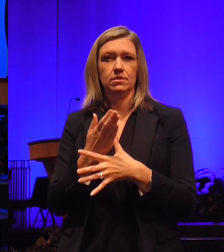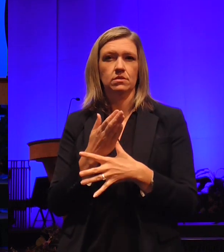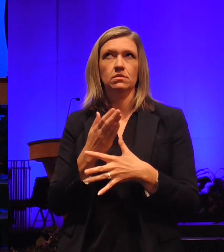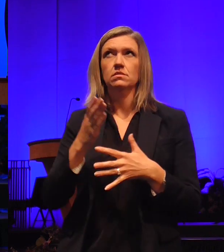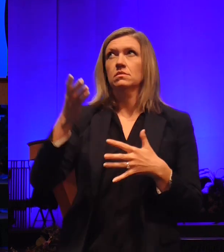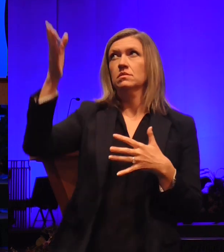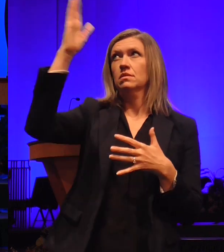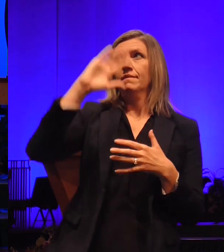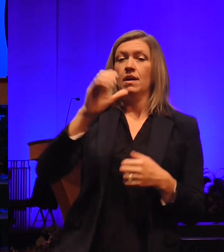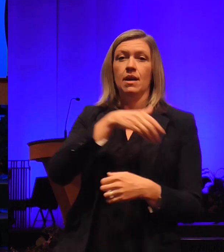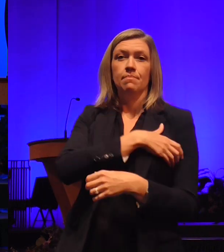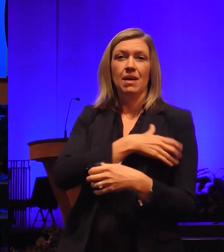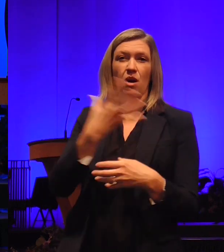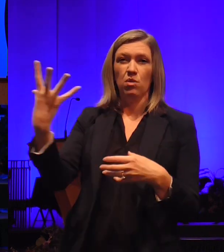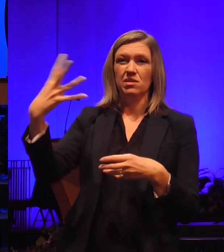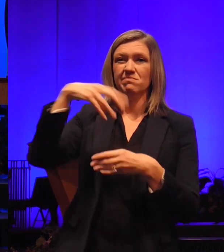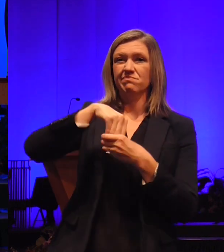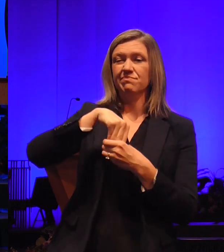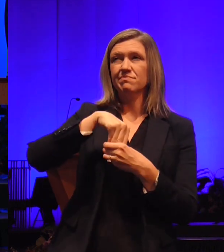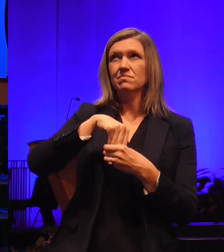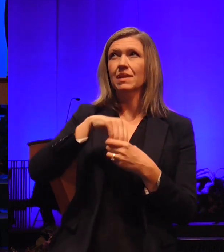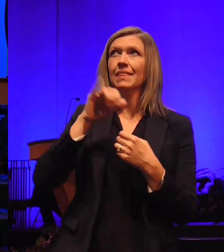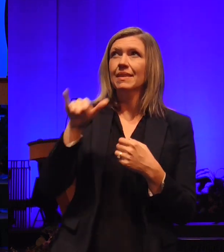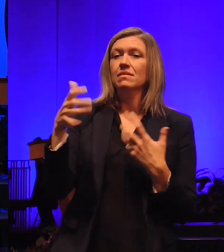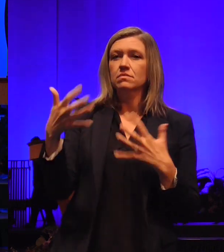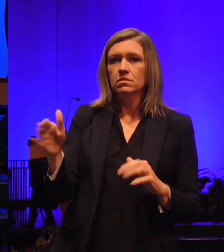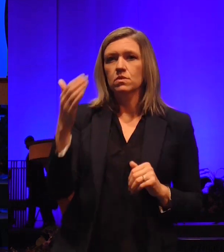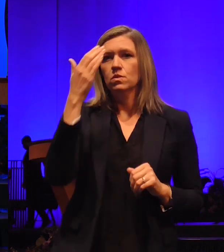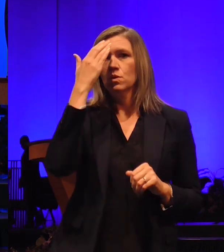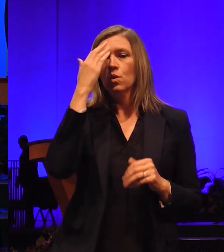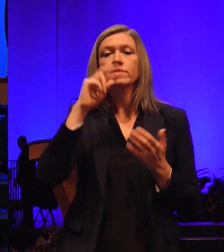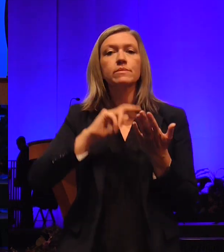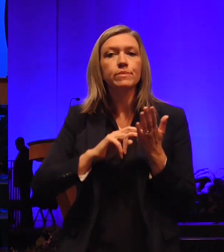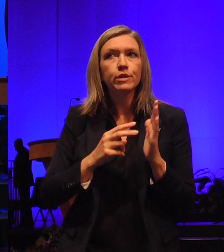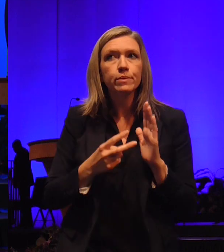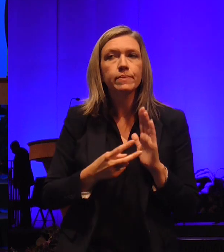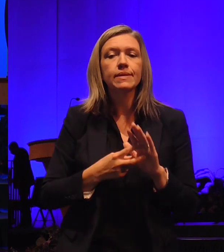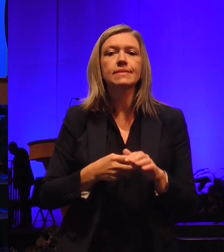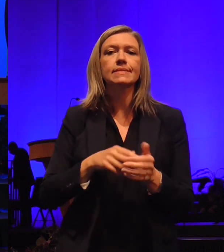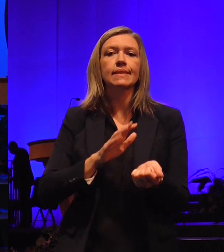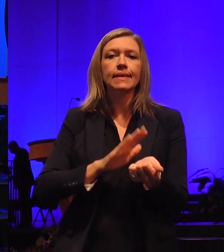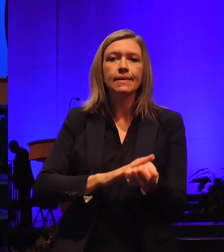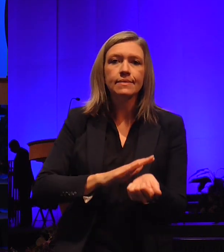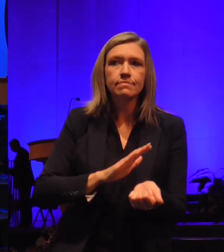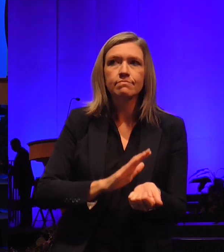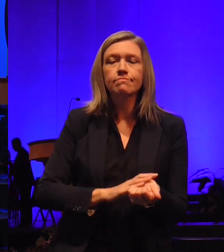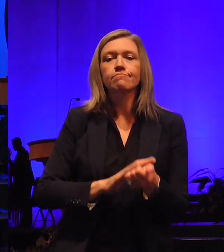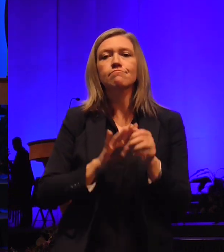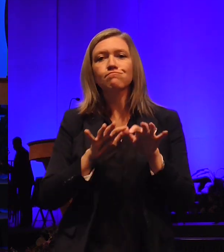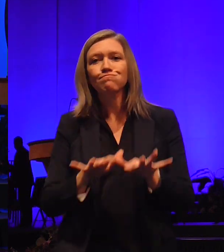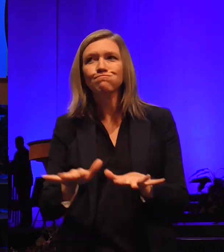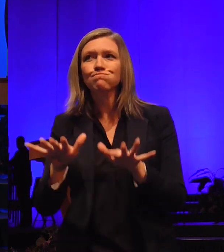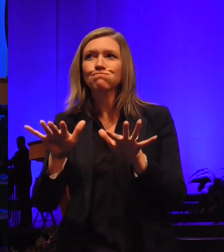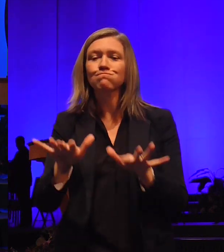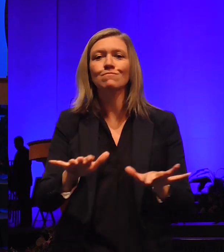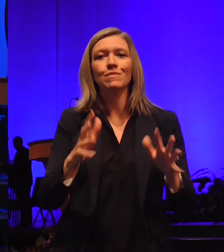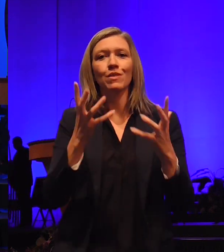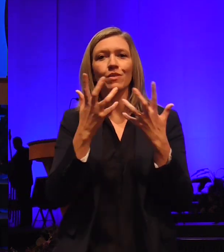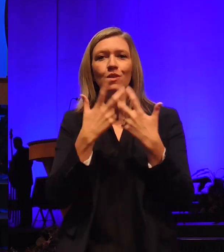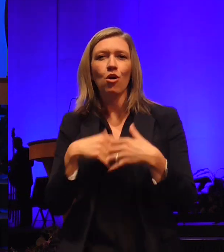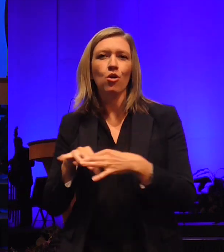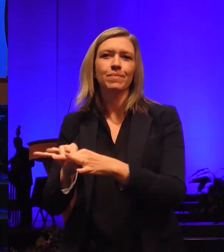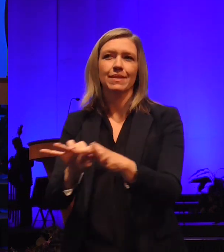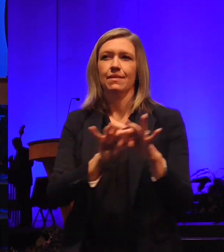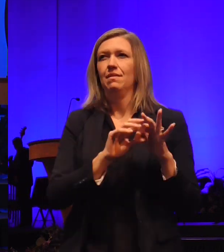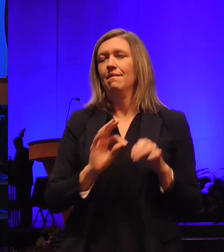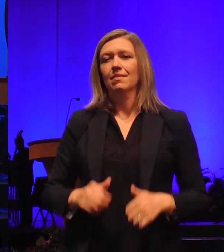power that knows the purpose and the cadence and the rhythm and the harmony of life